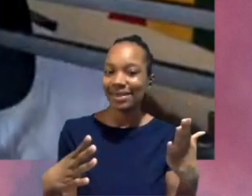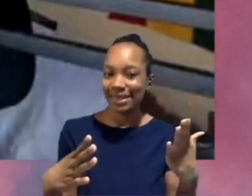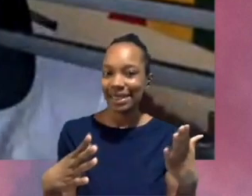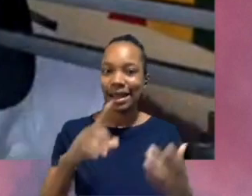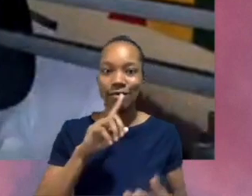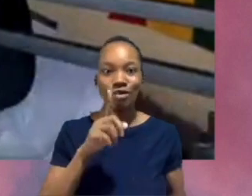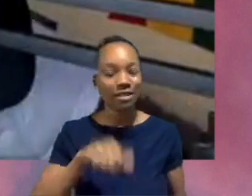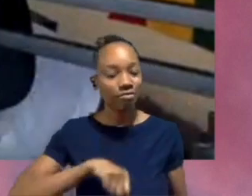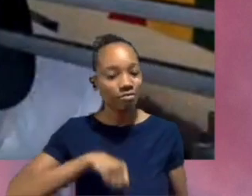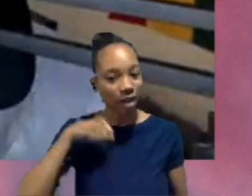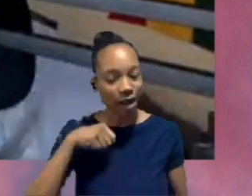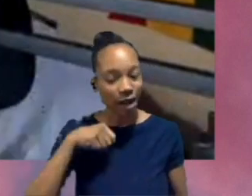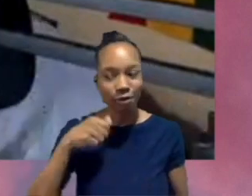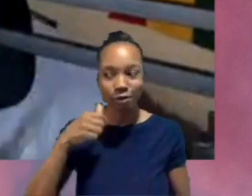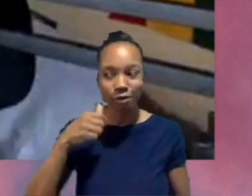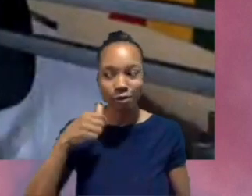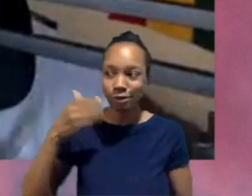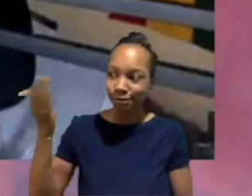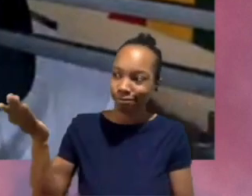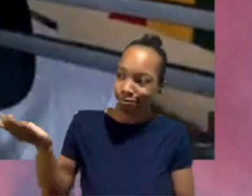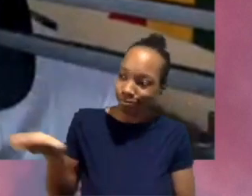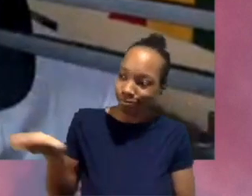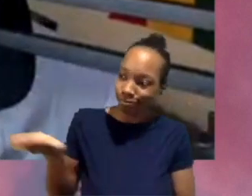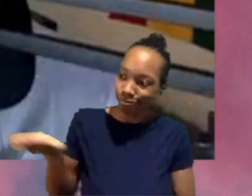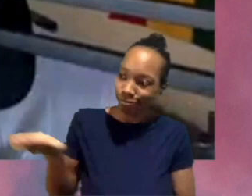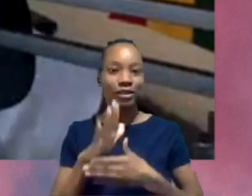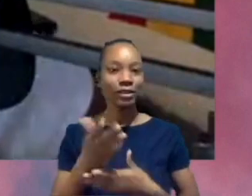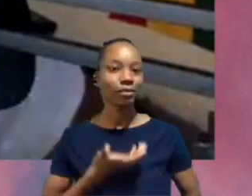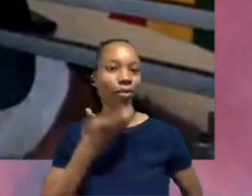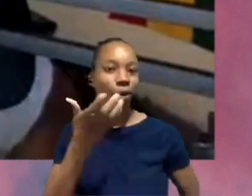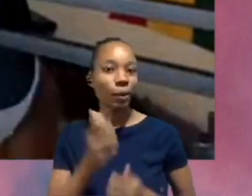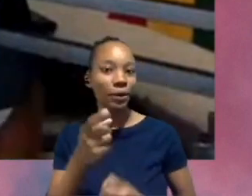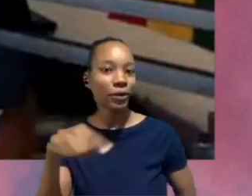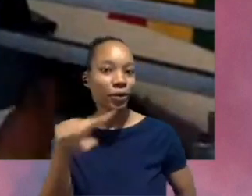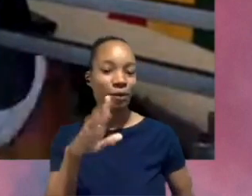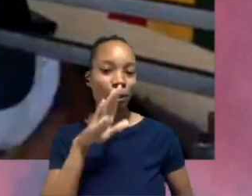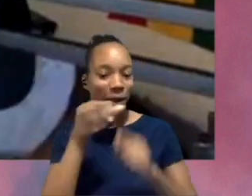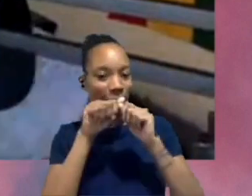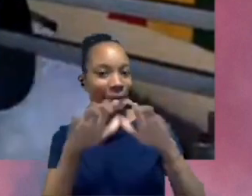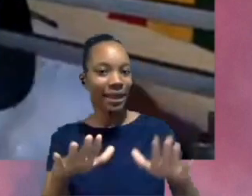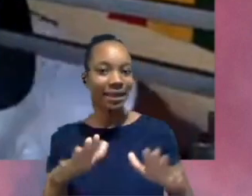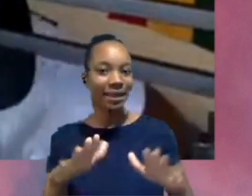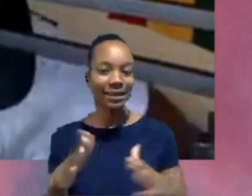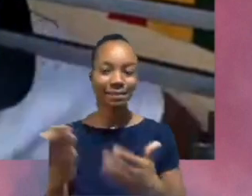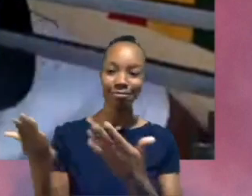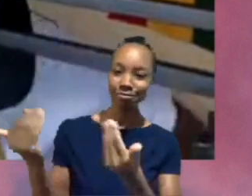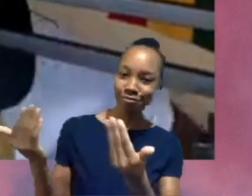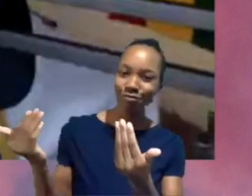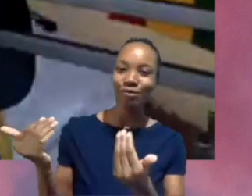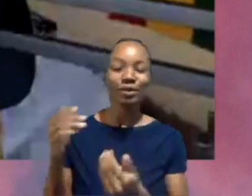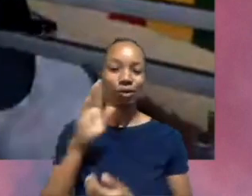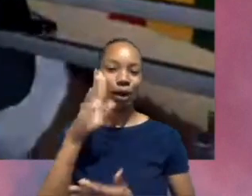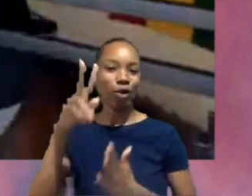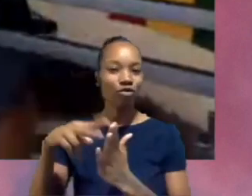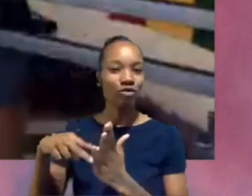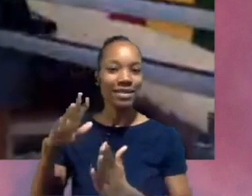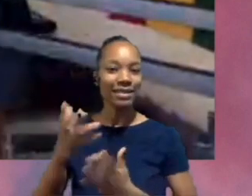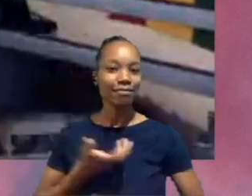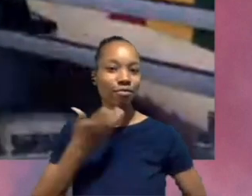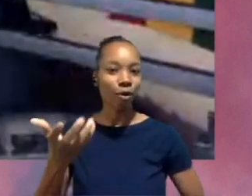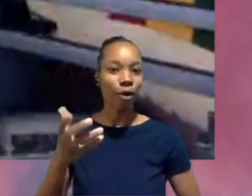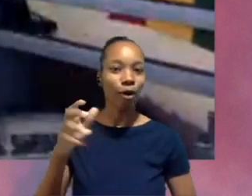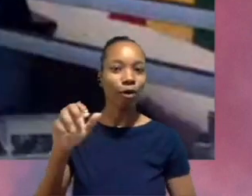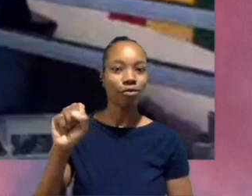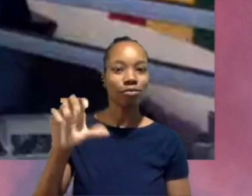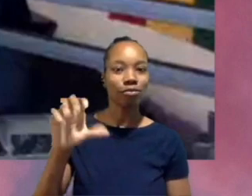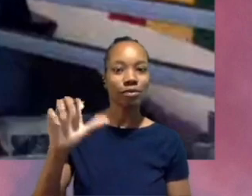to share with y'all. We about to get blessed. So y'all help me show some love. Reading his poem, Scars. Show some love for Zoo.